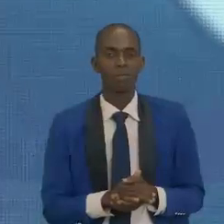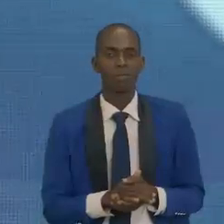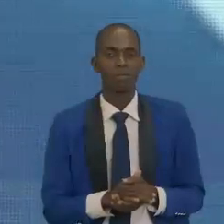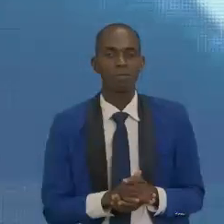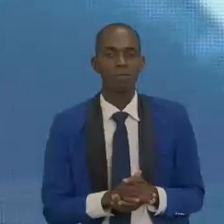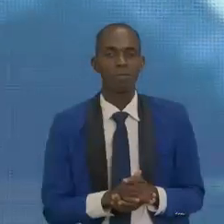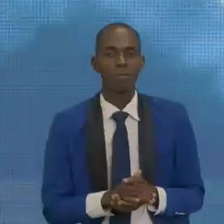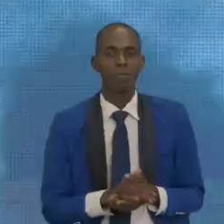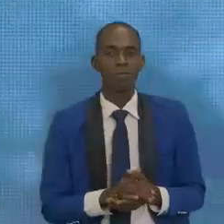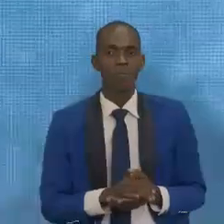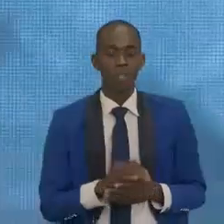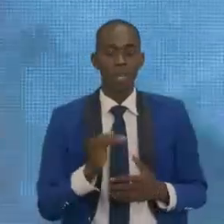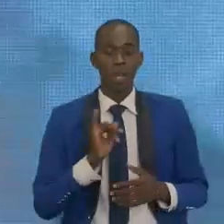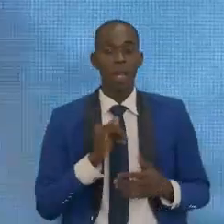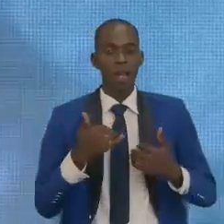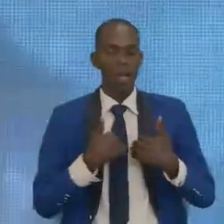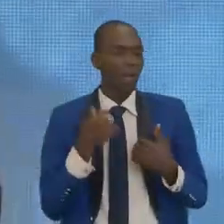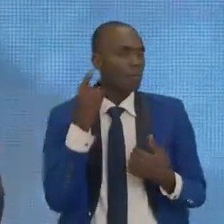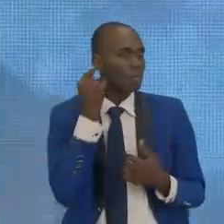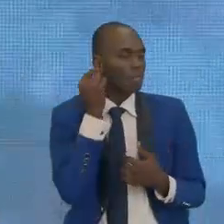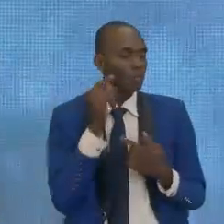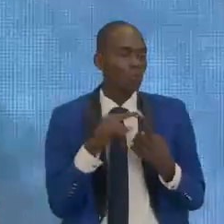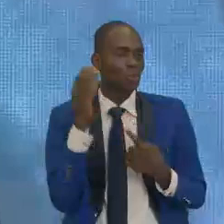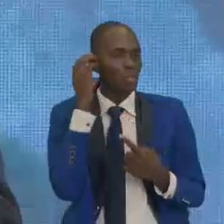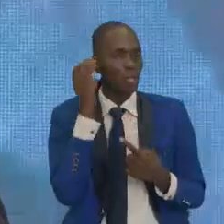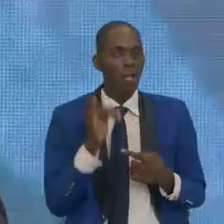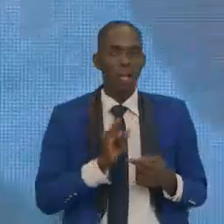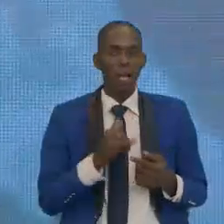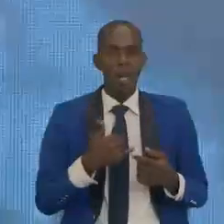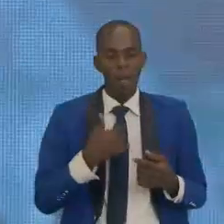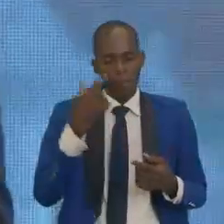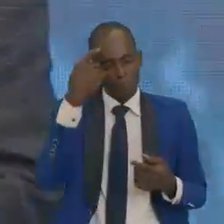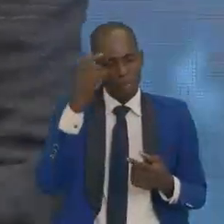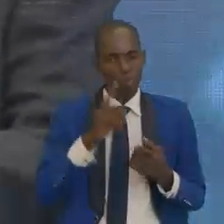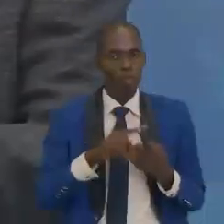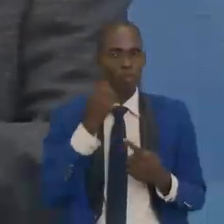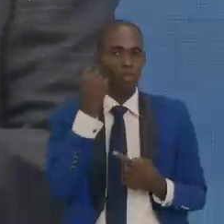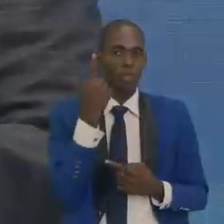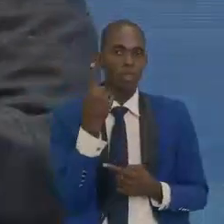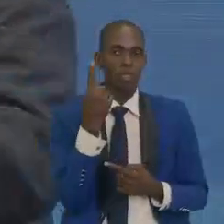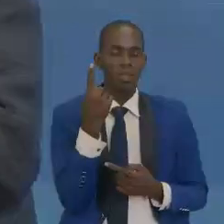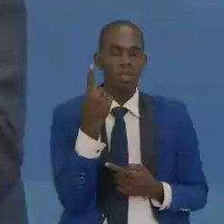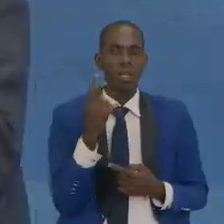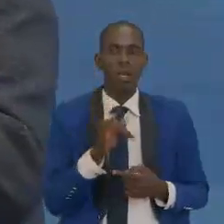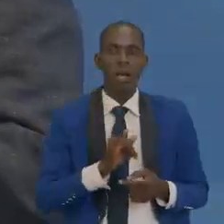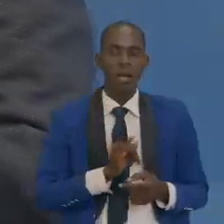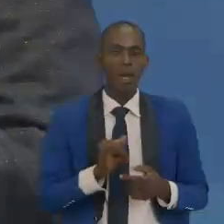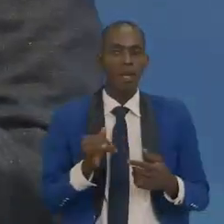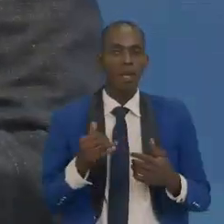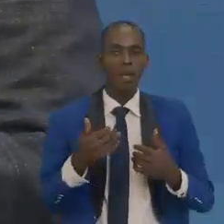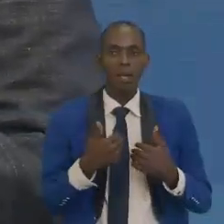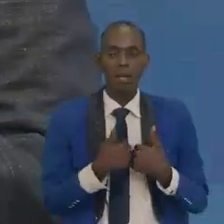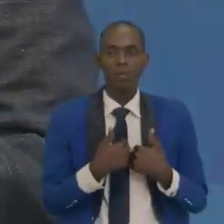I have ears to hear. I have mind to understand. I have the passion to